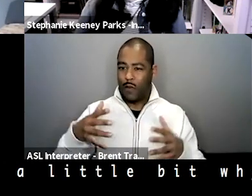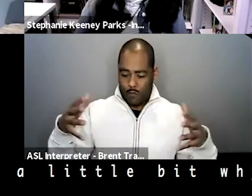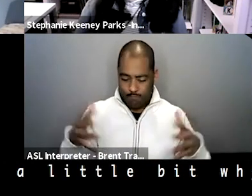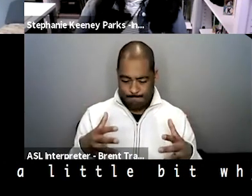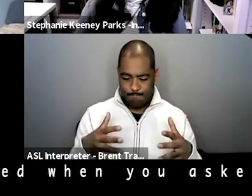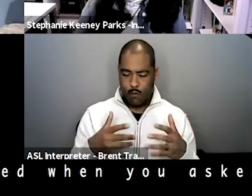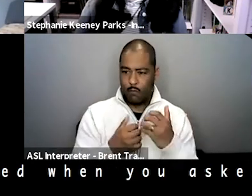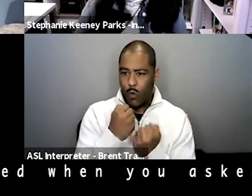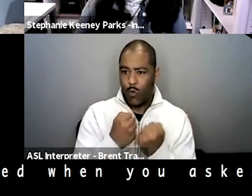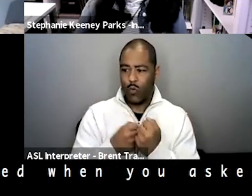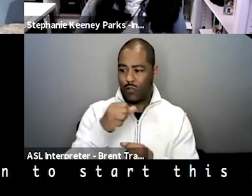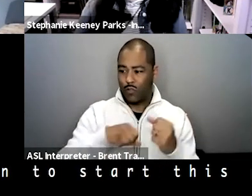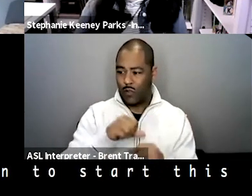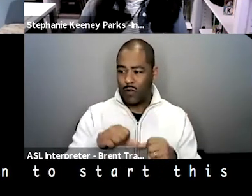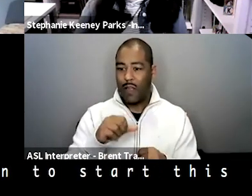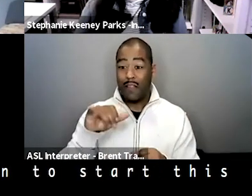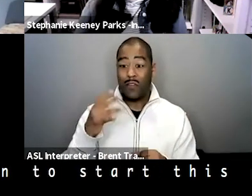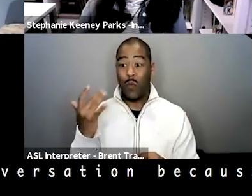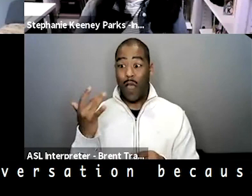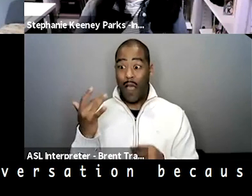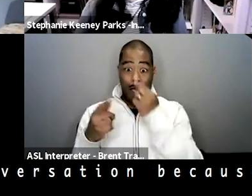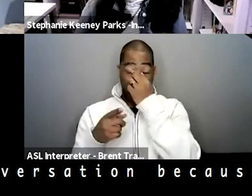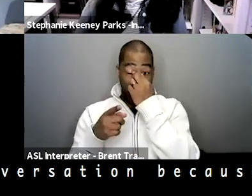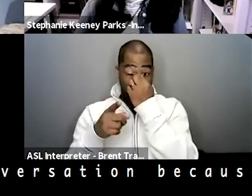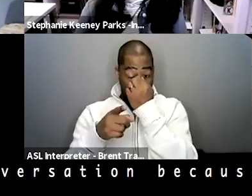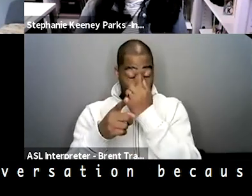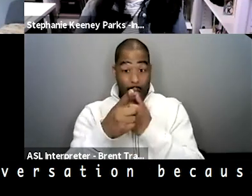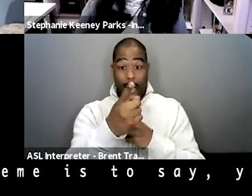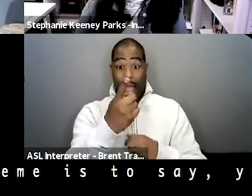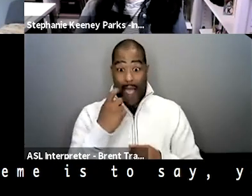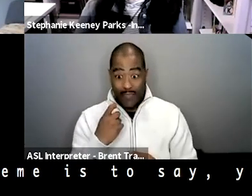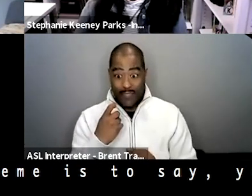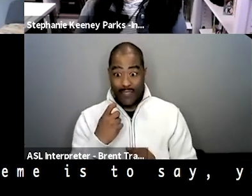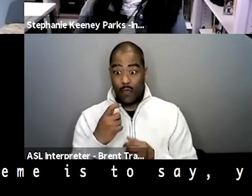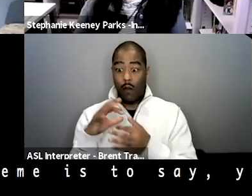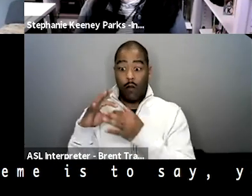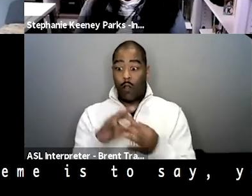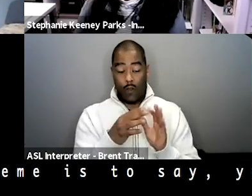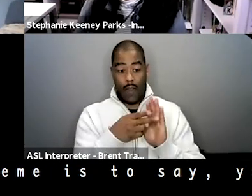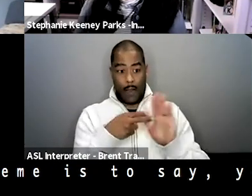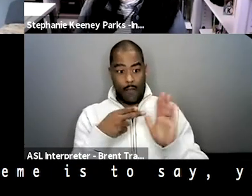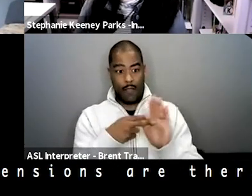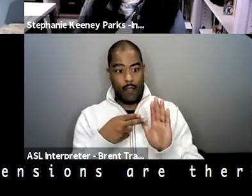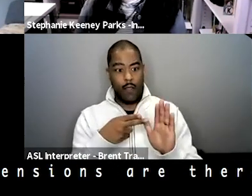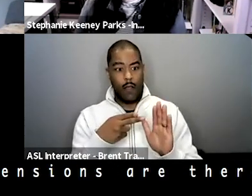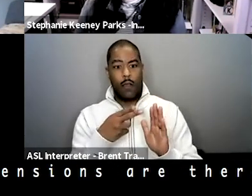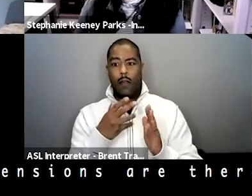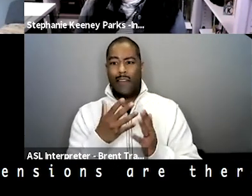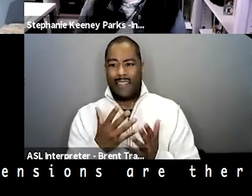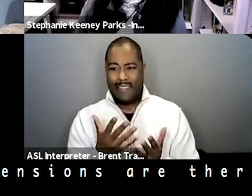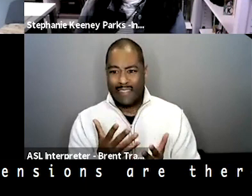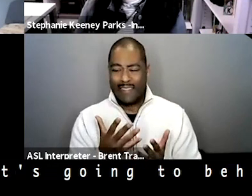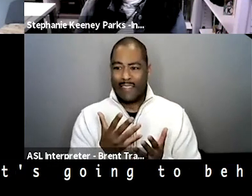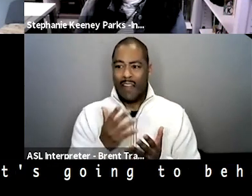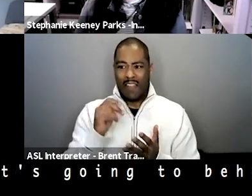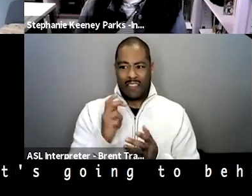So it's a little bit why we hesitated when you asked the question to start this part of the conversation, because our real theme